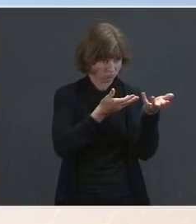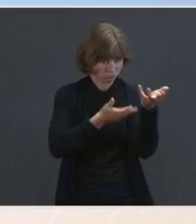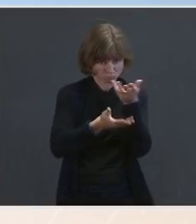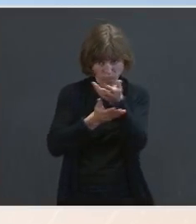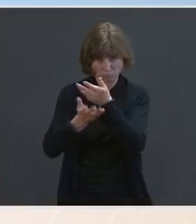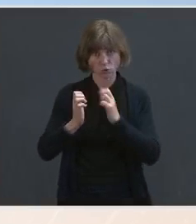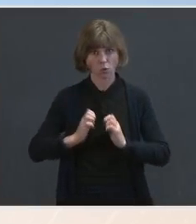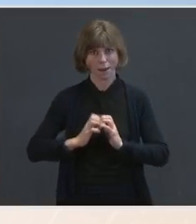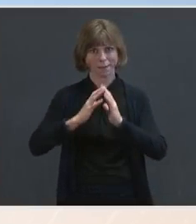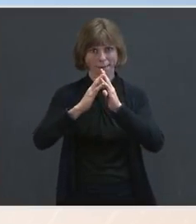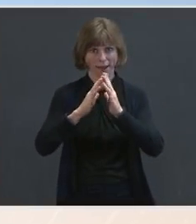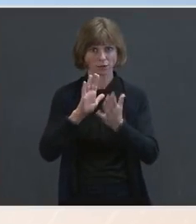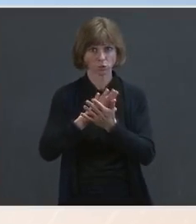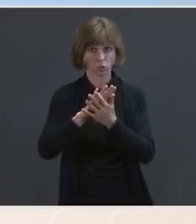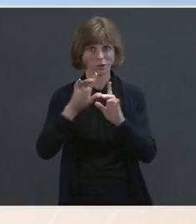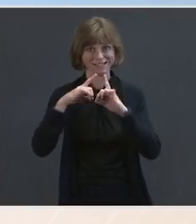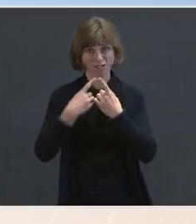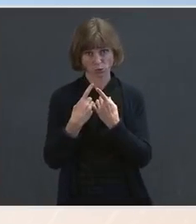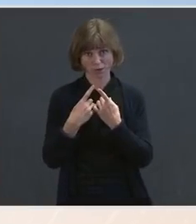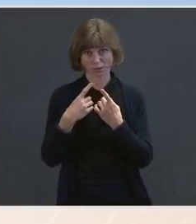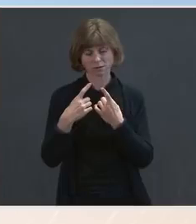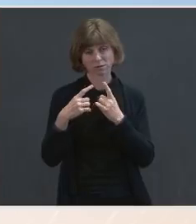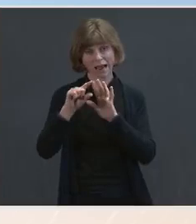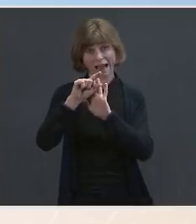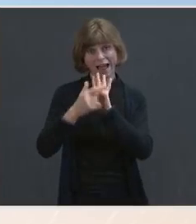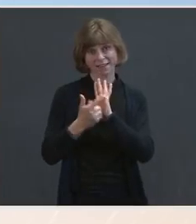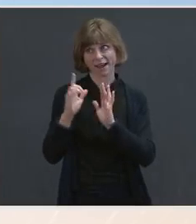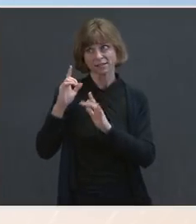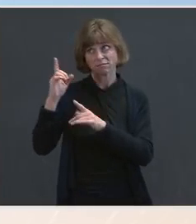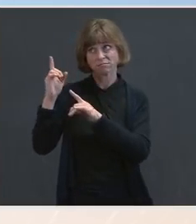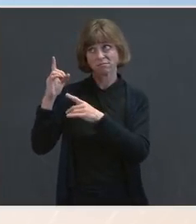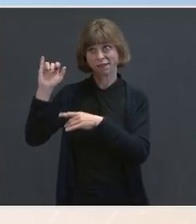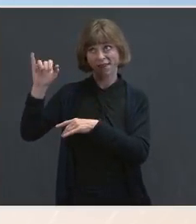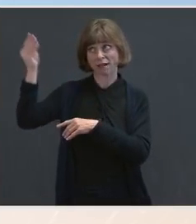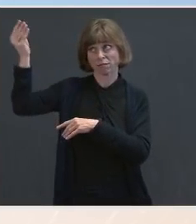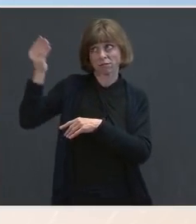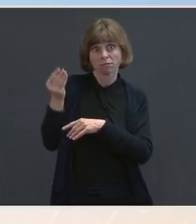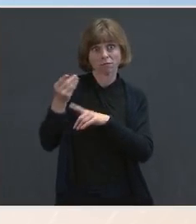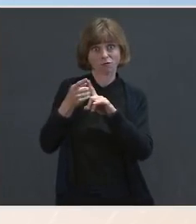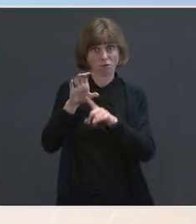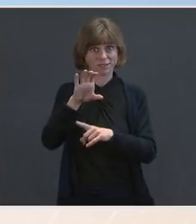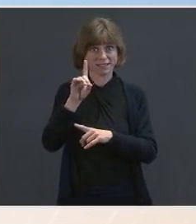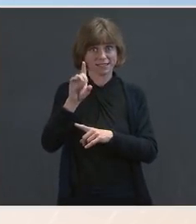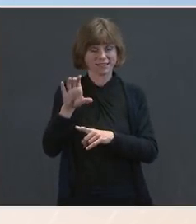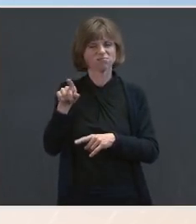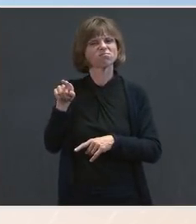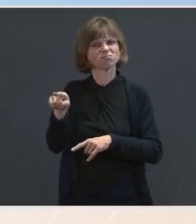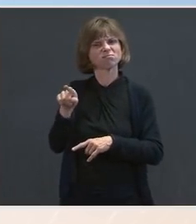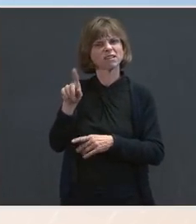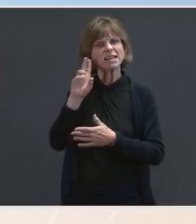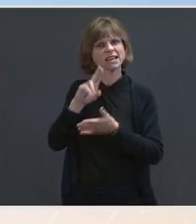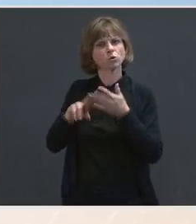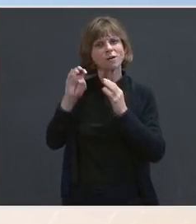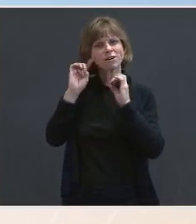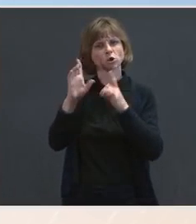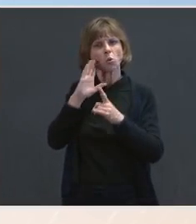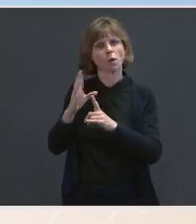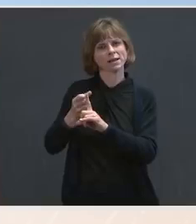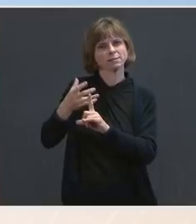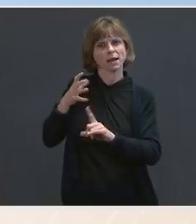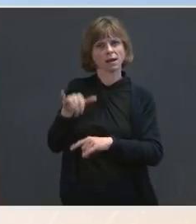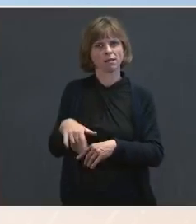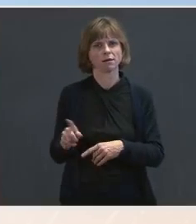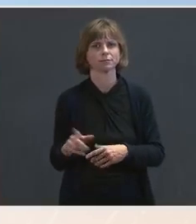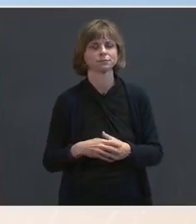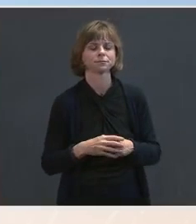implement these guidelines that have been put out by the CDC, and so I expect he'll have more to say on it. And lastly, how quickly does President Biden plan